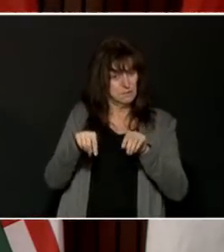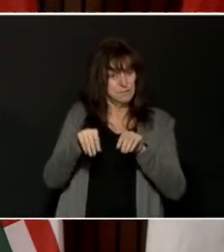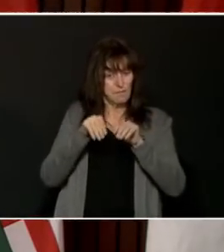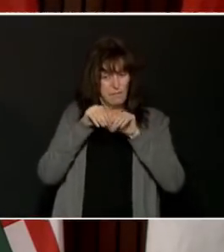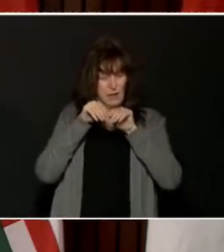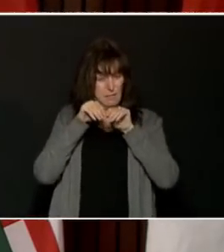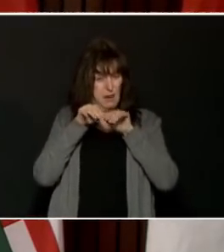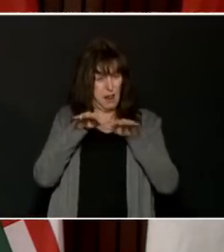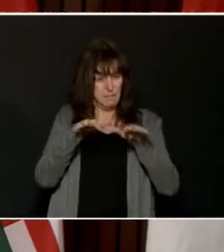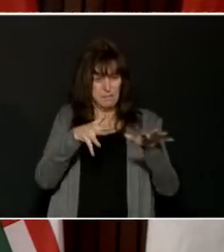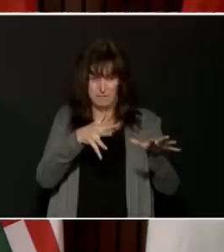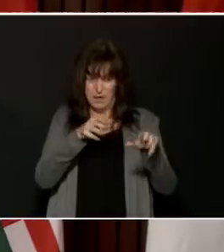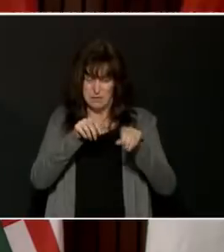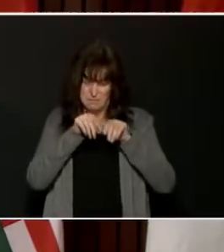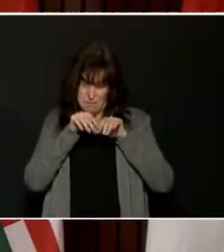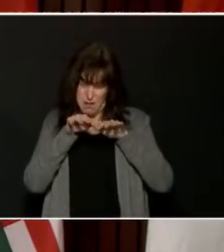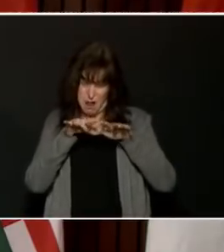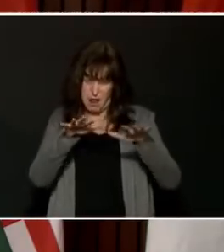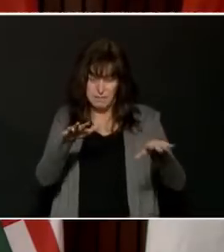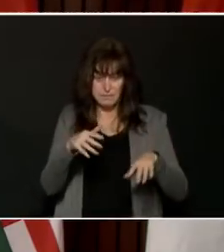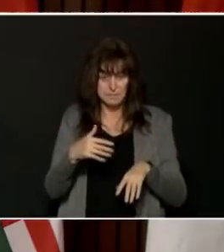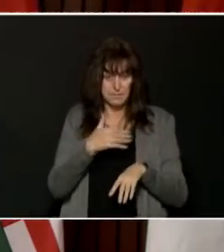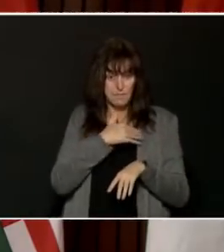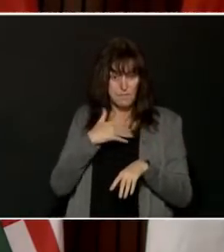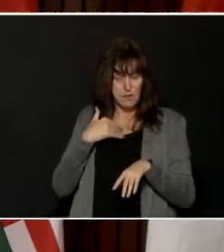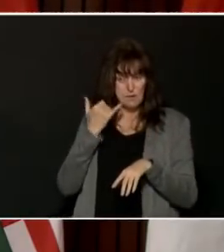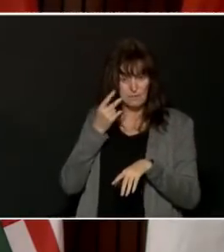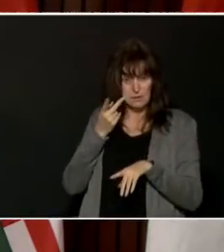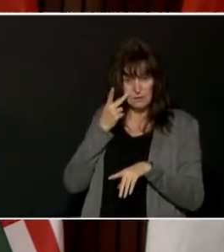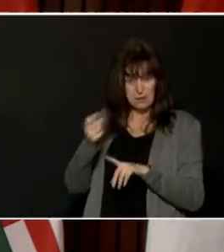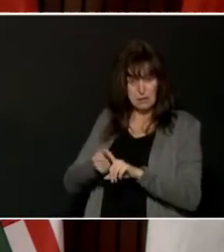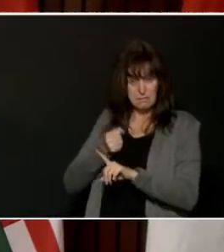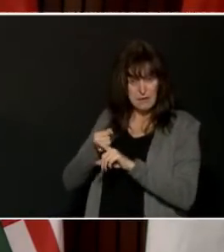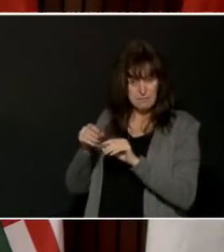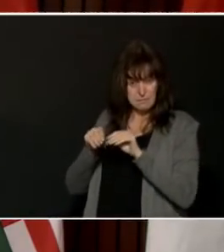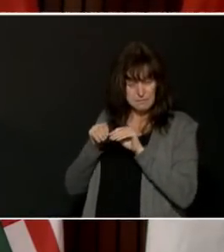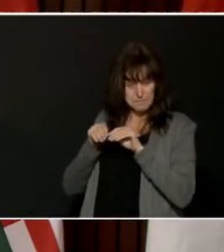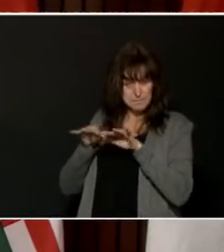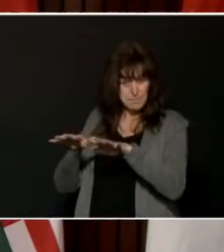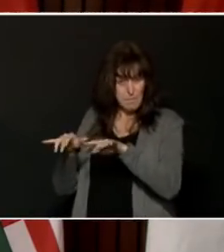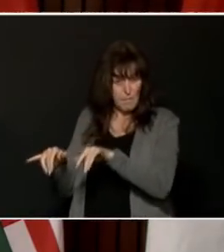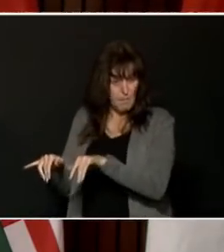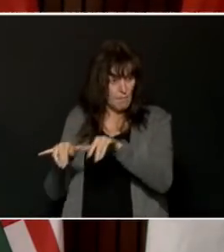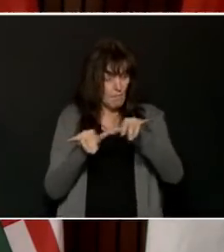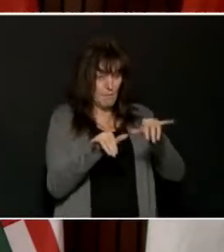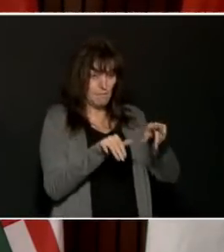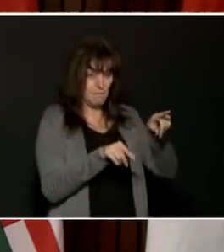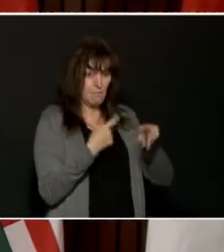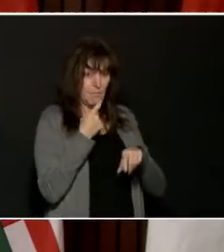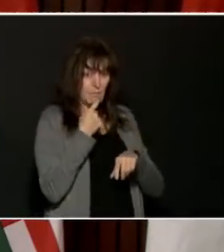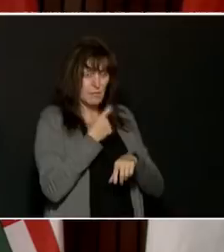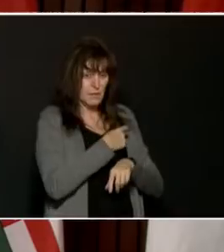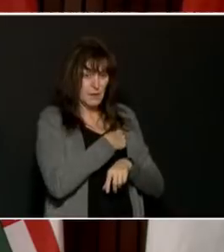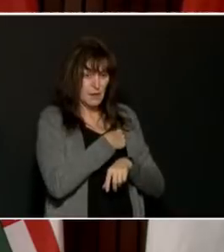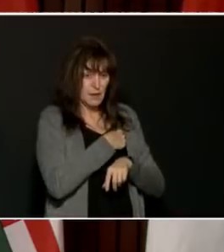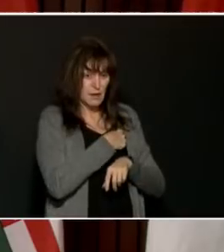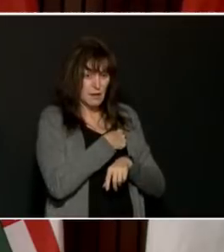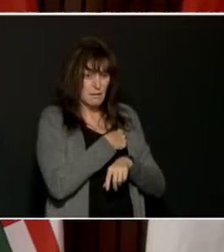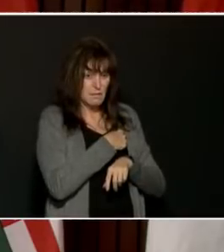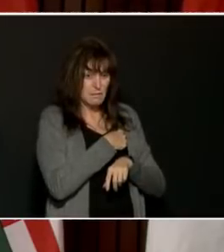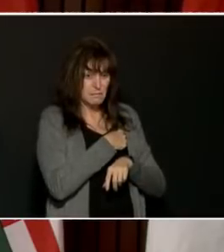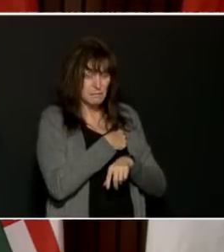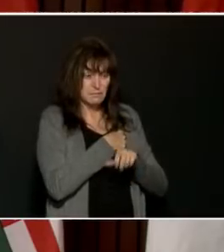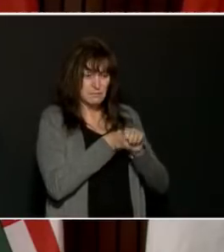Toronto Area the type of explosion of cases that they've seen, say in Kingston, you might have 10 to 20,000 cases